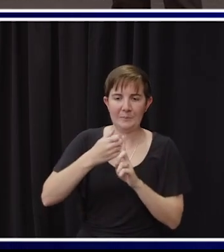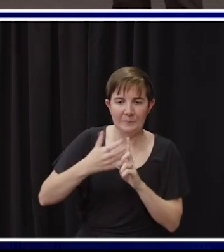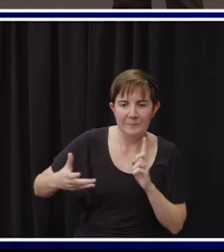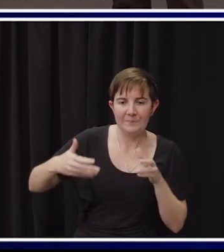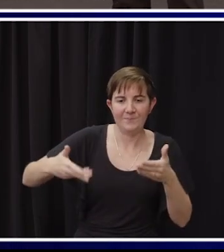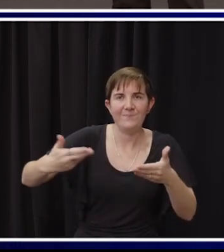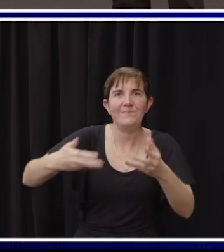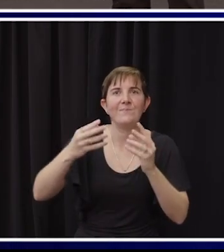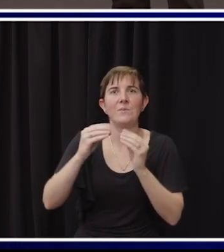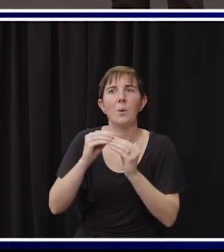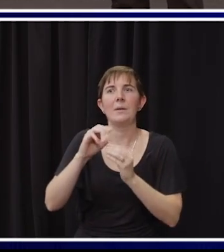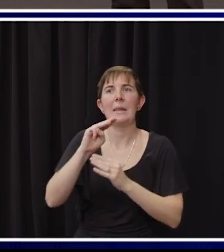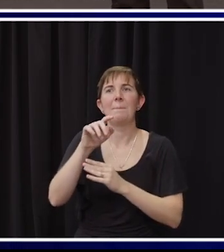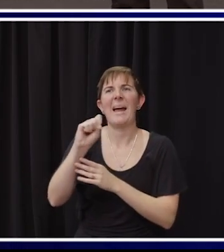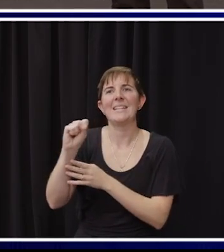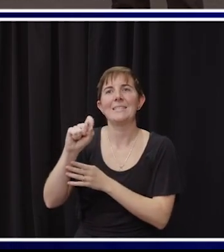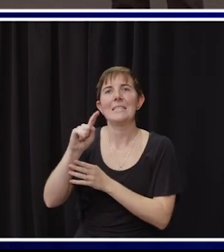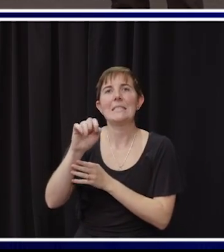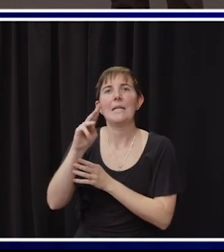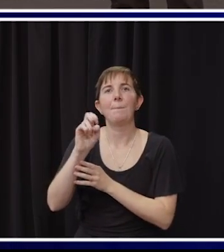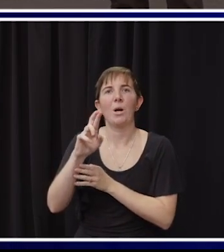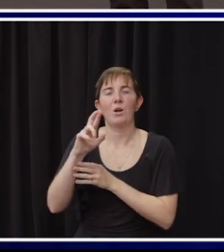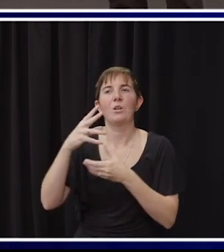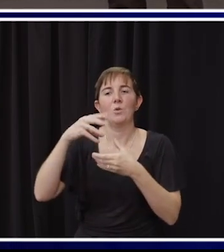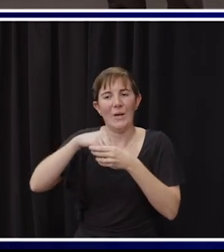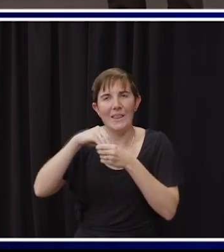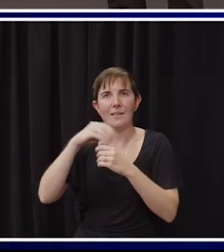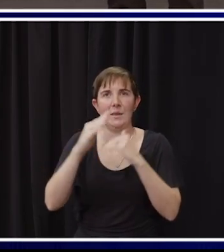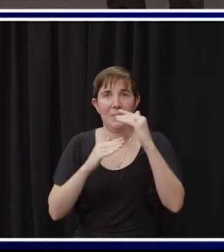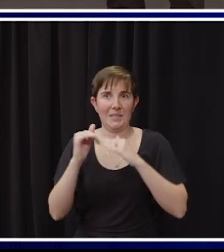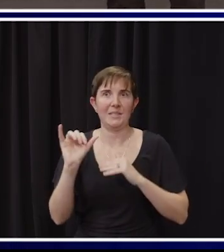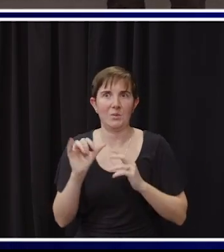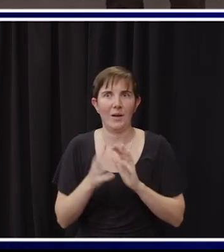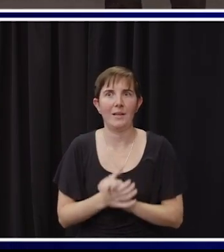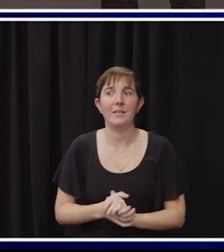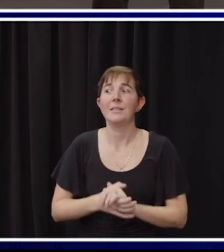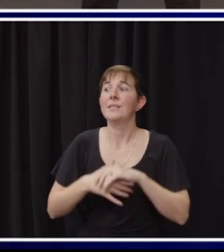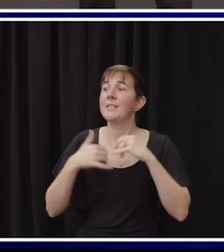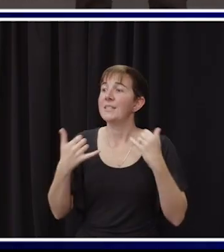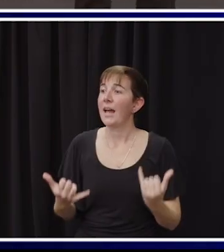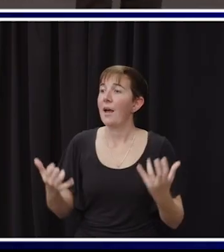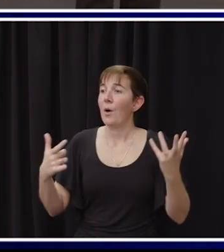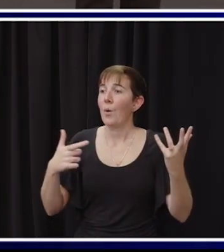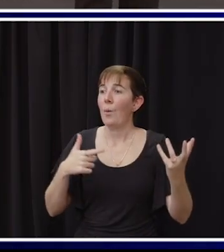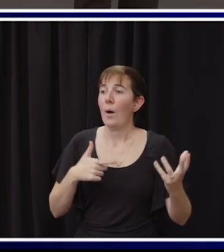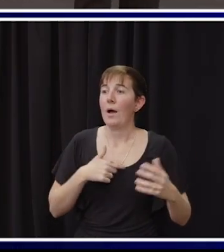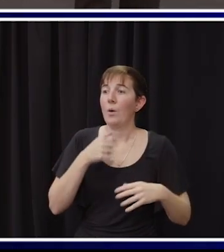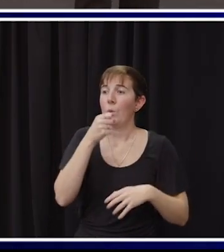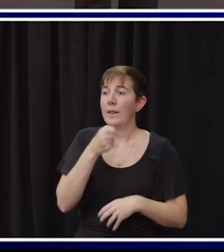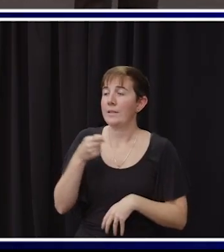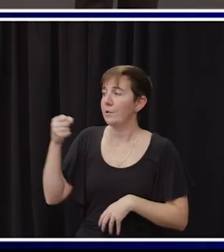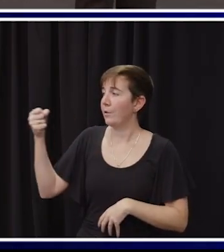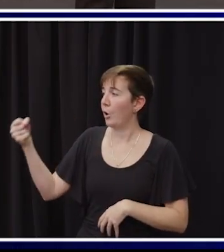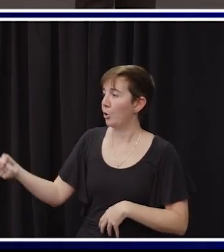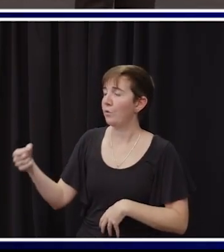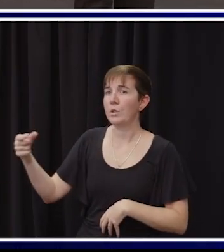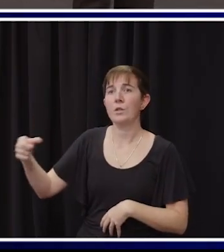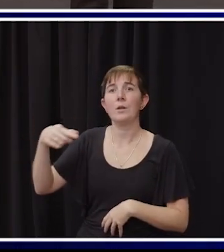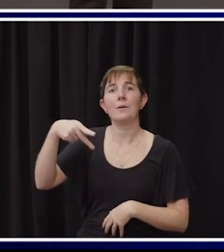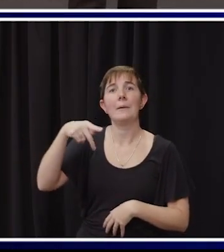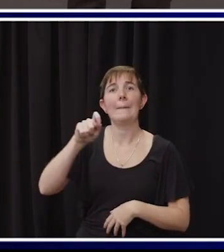with mass timber in the building structure. And with that, I'm going to hand it over to